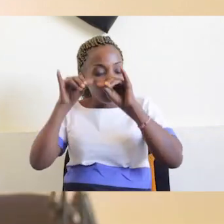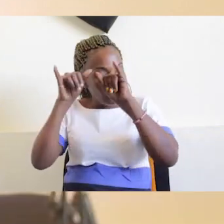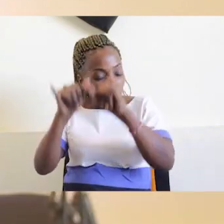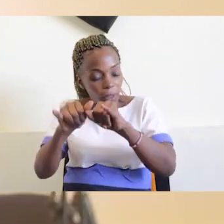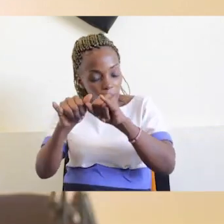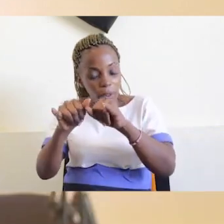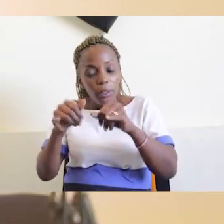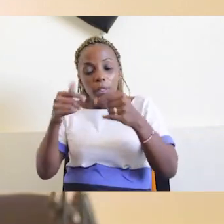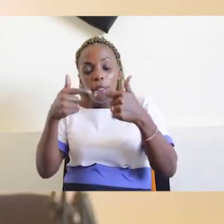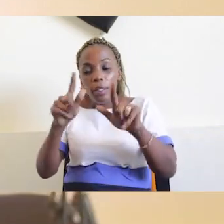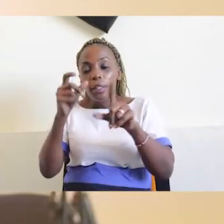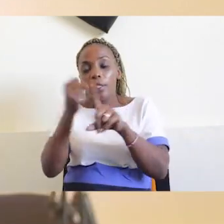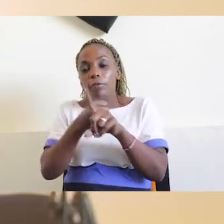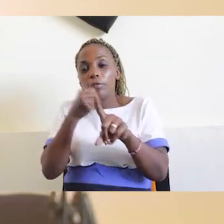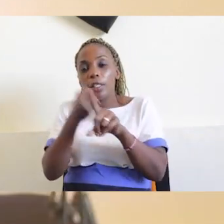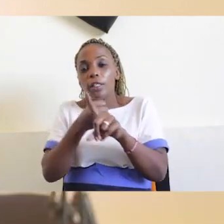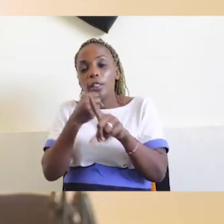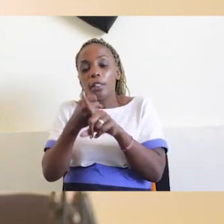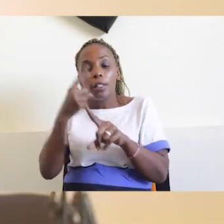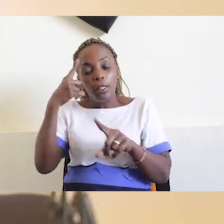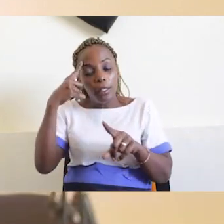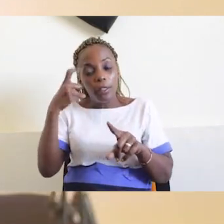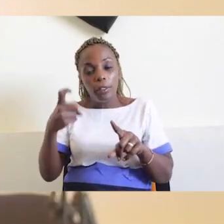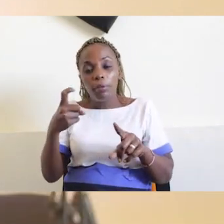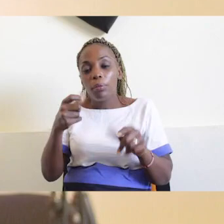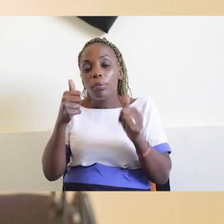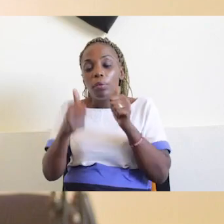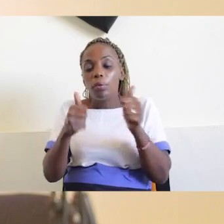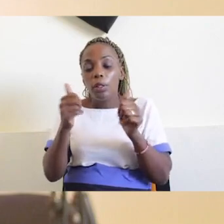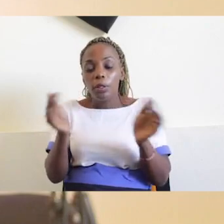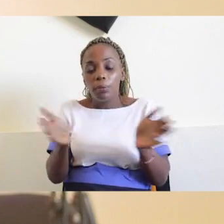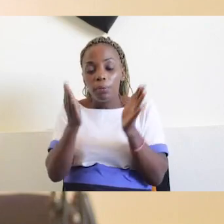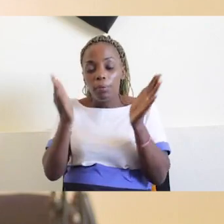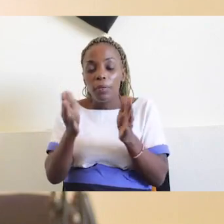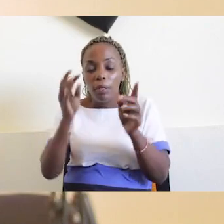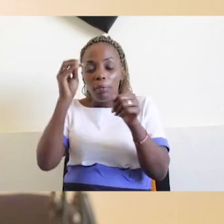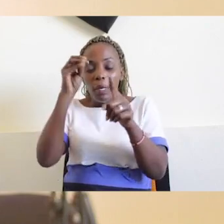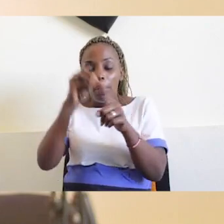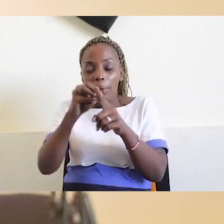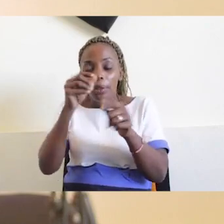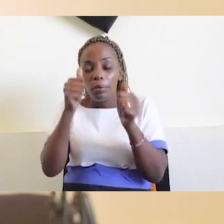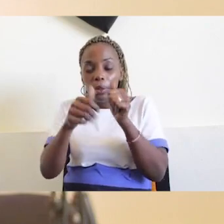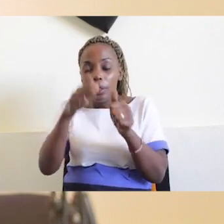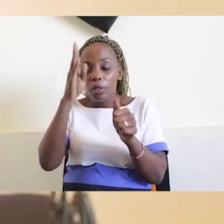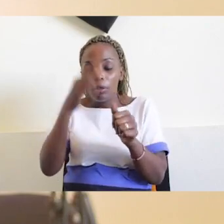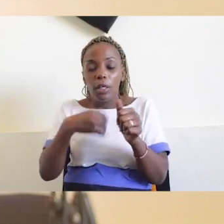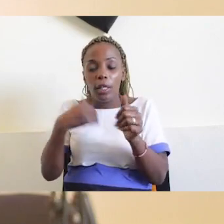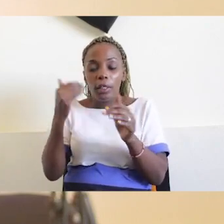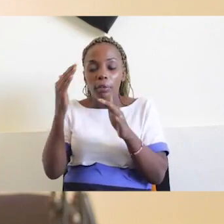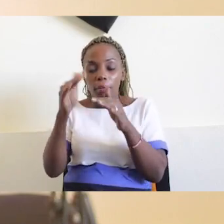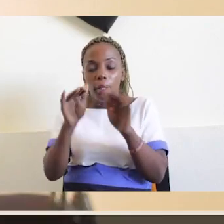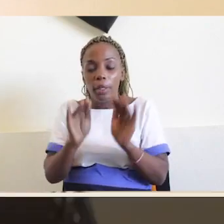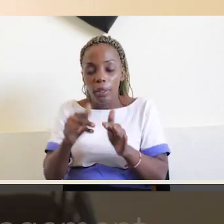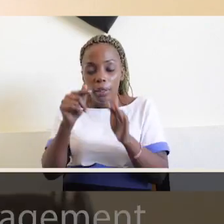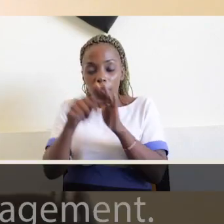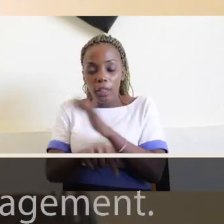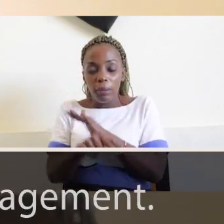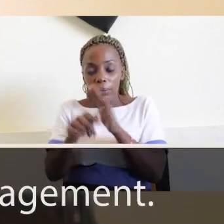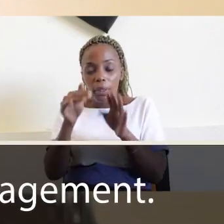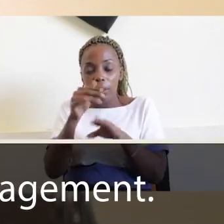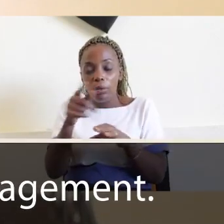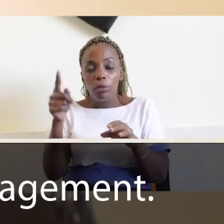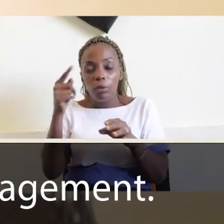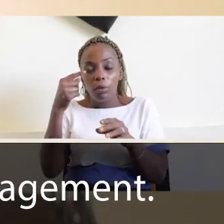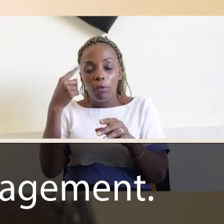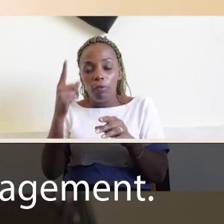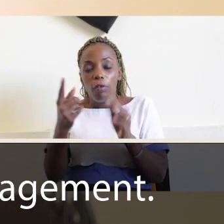let us pursue that dream, that ministry, that purpose that God has buried deep in you.